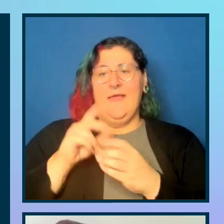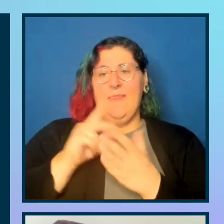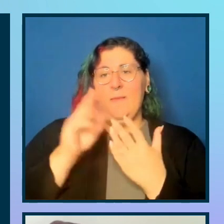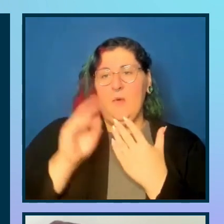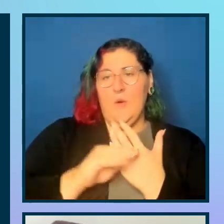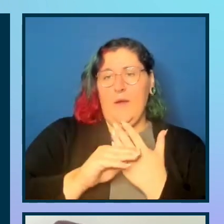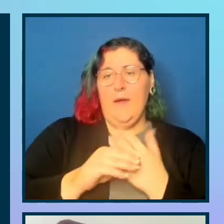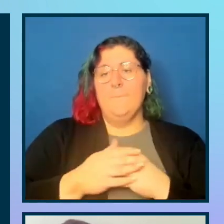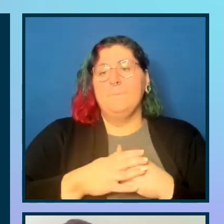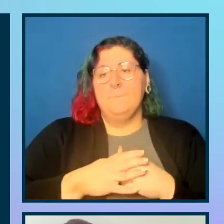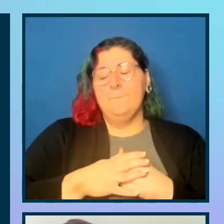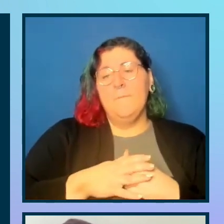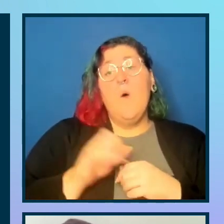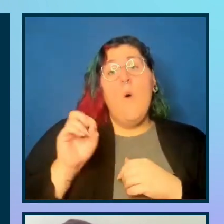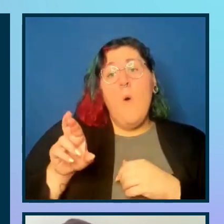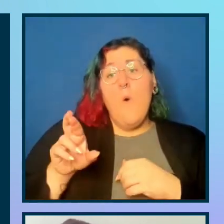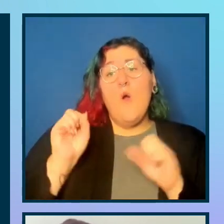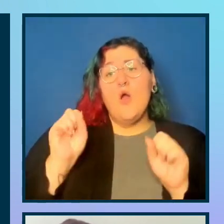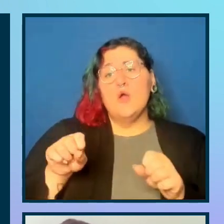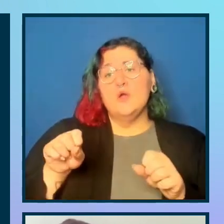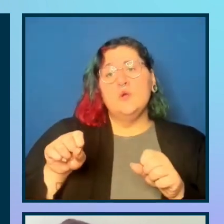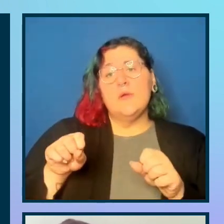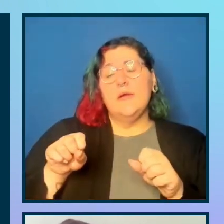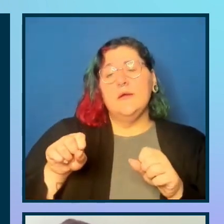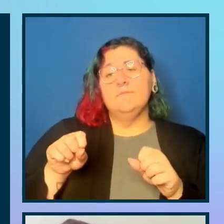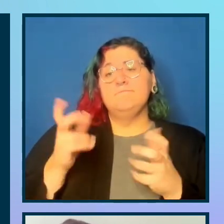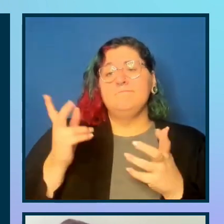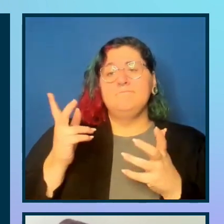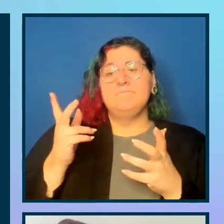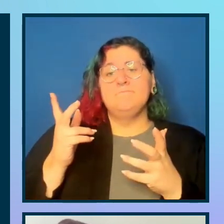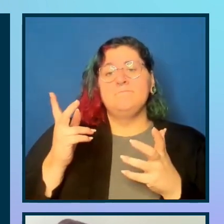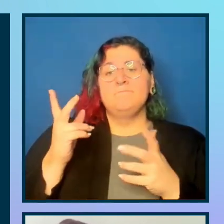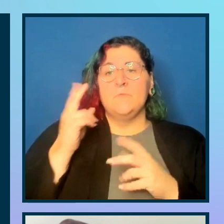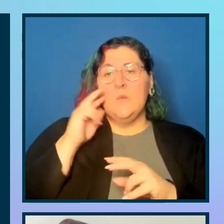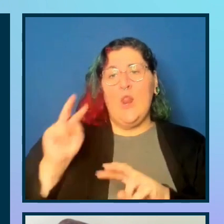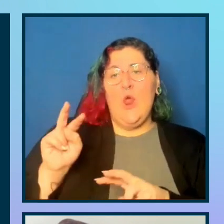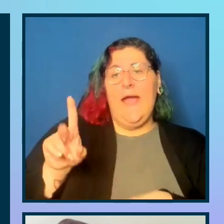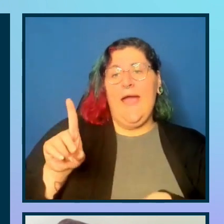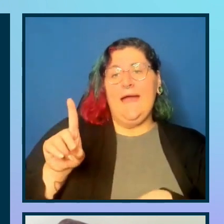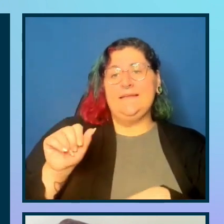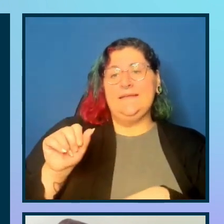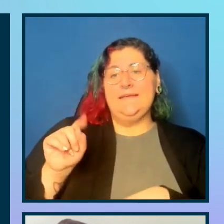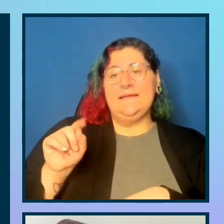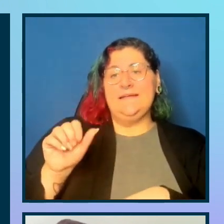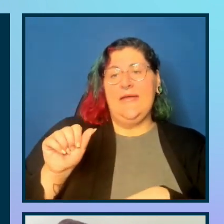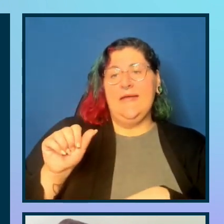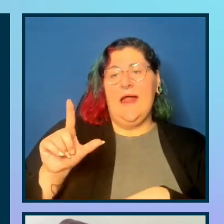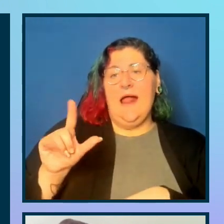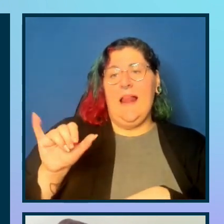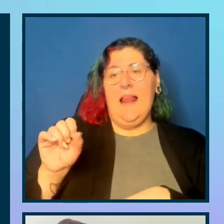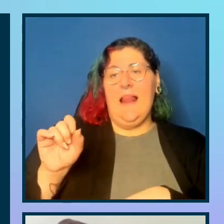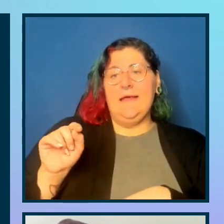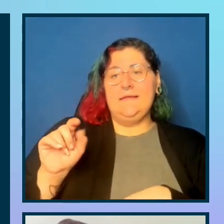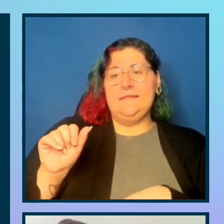or you can look to like the data list attribute and add that to an input type equal to